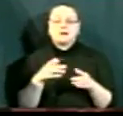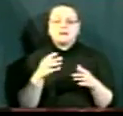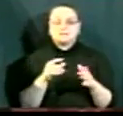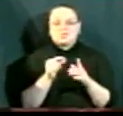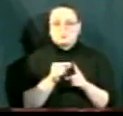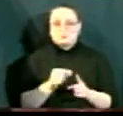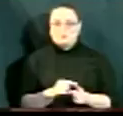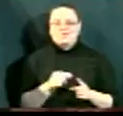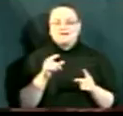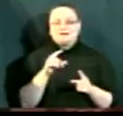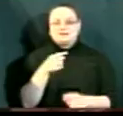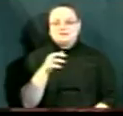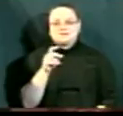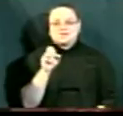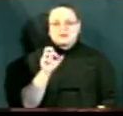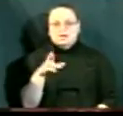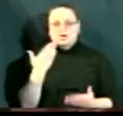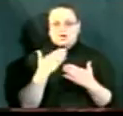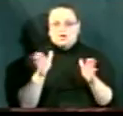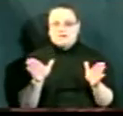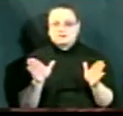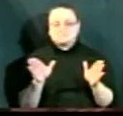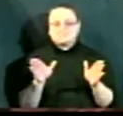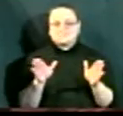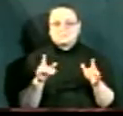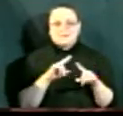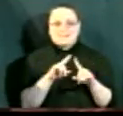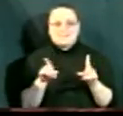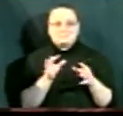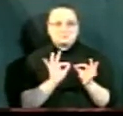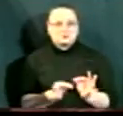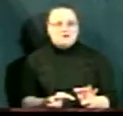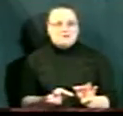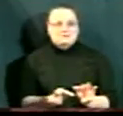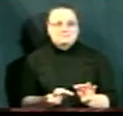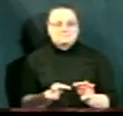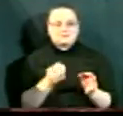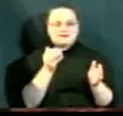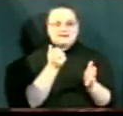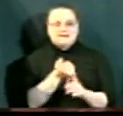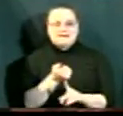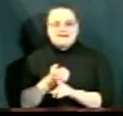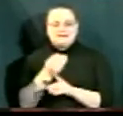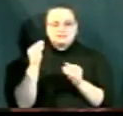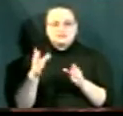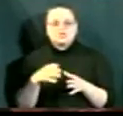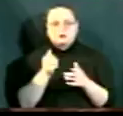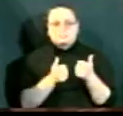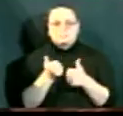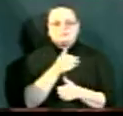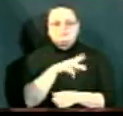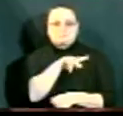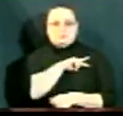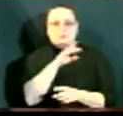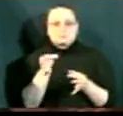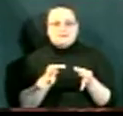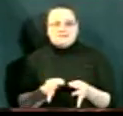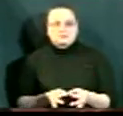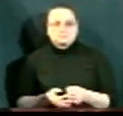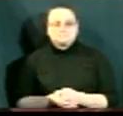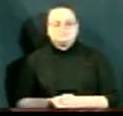worded, the term gender is open to being differently interpreted according to each teacher or administrator's own personal definition of